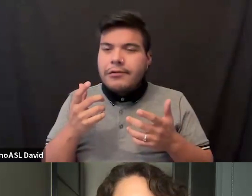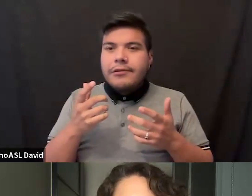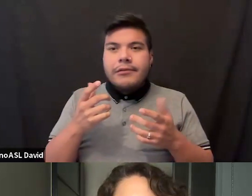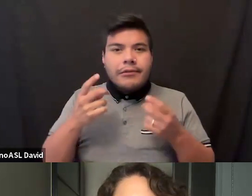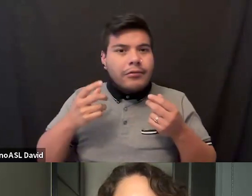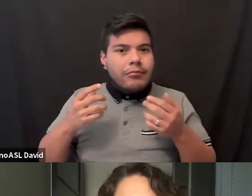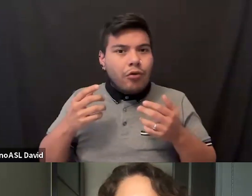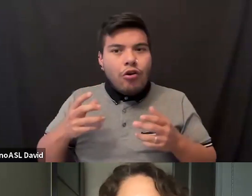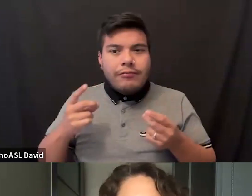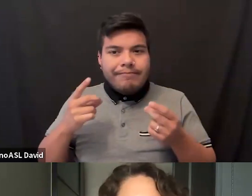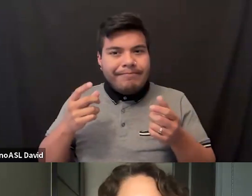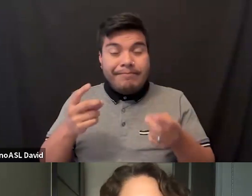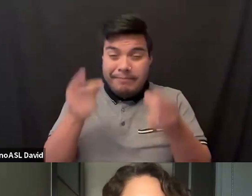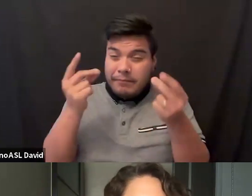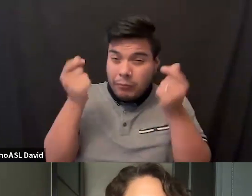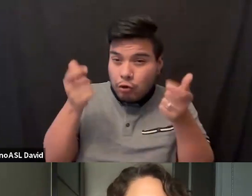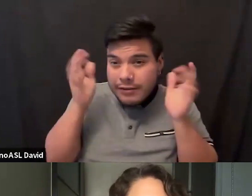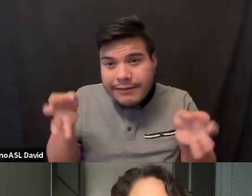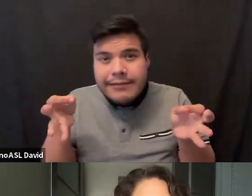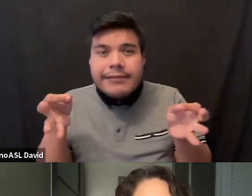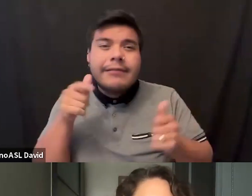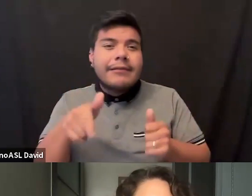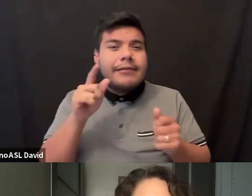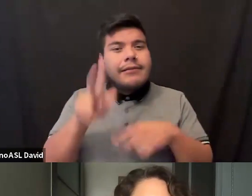we have to talk about this kind of subject, this kind of